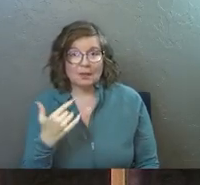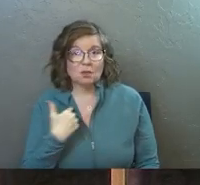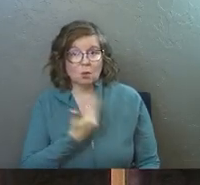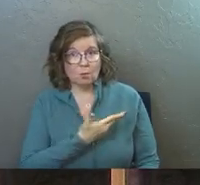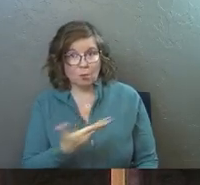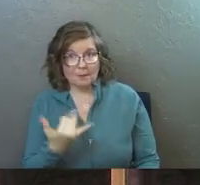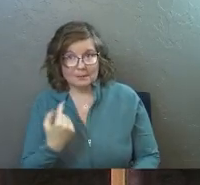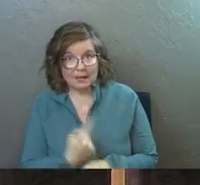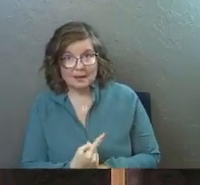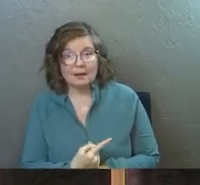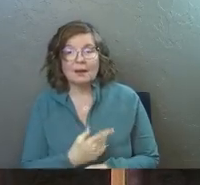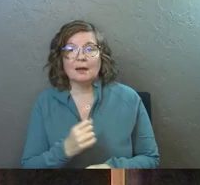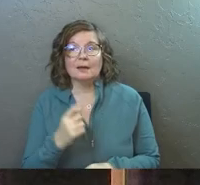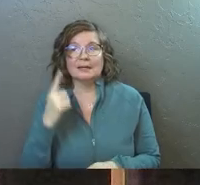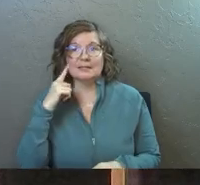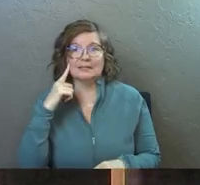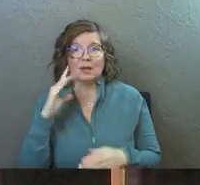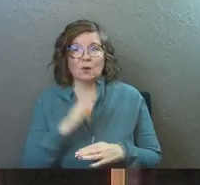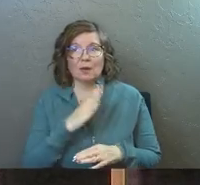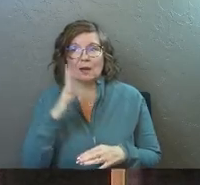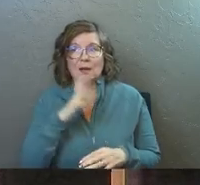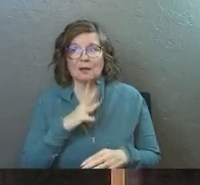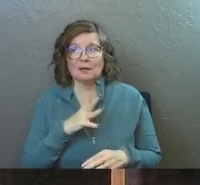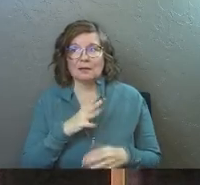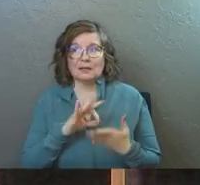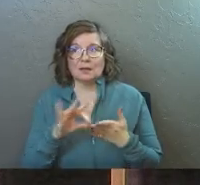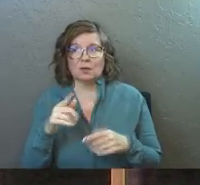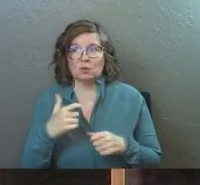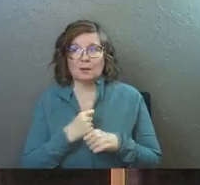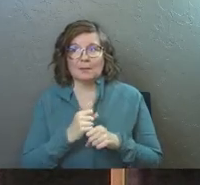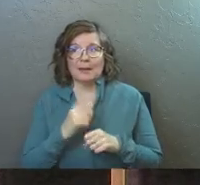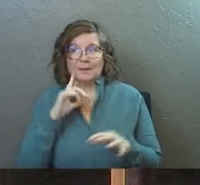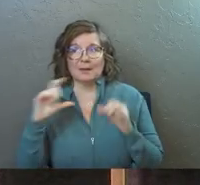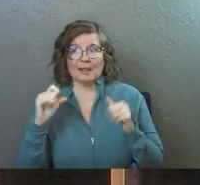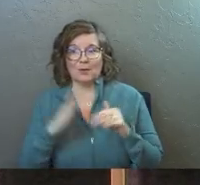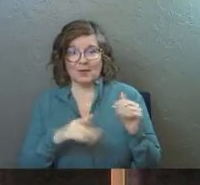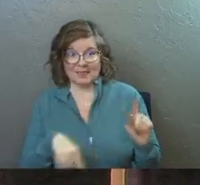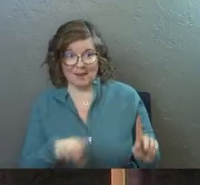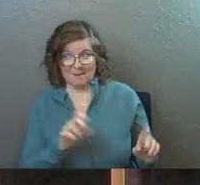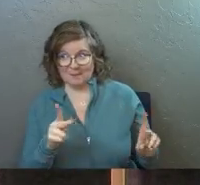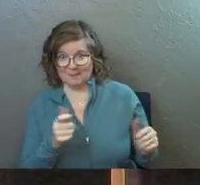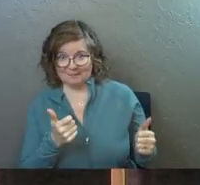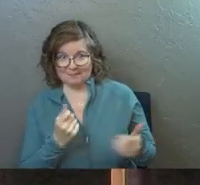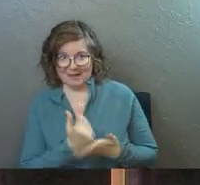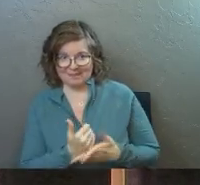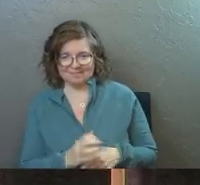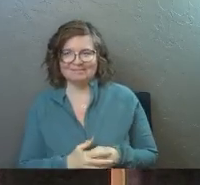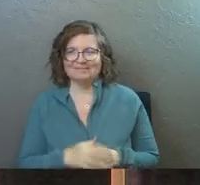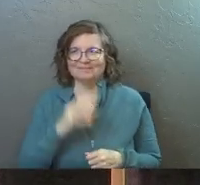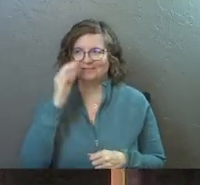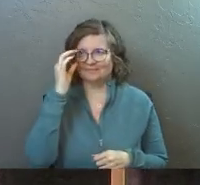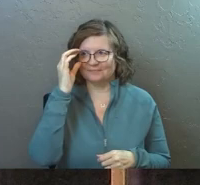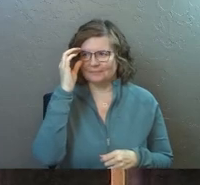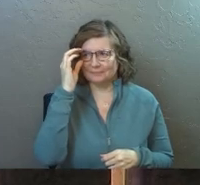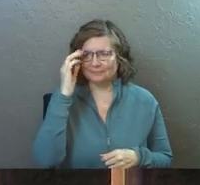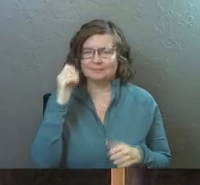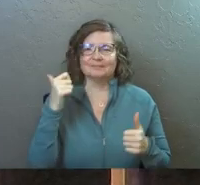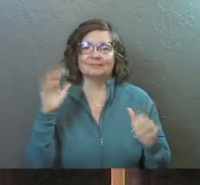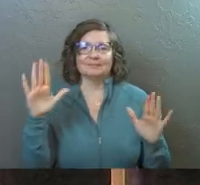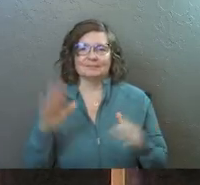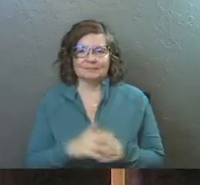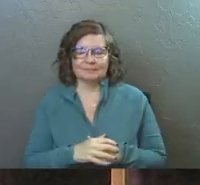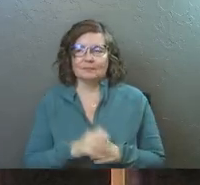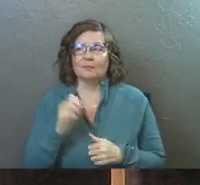you've brought them today. And sound guys, I'm going to count on you to make me louder than them. Amen? All right.